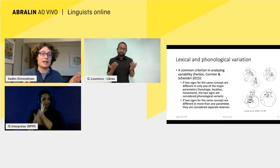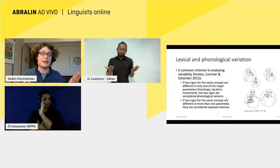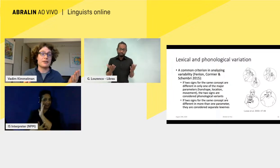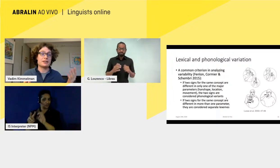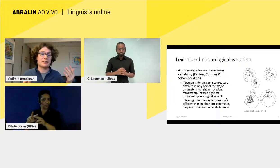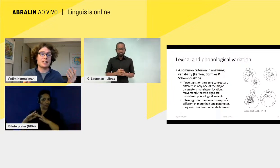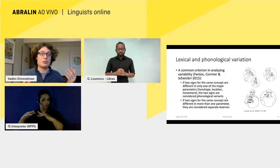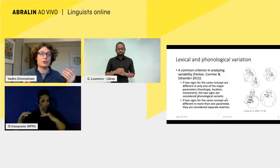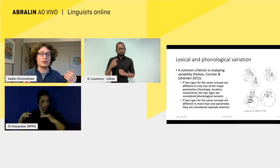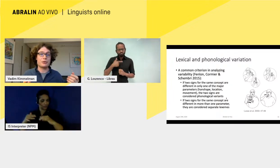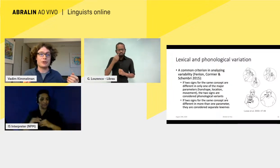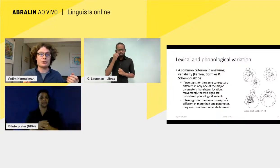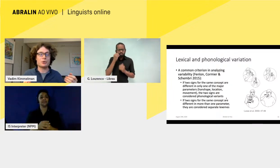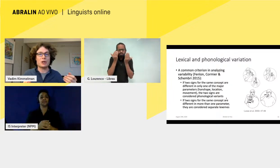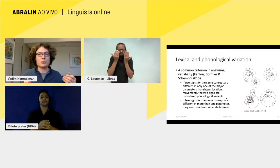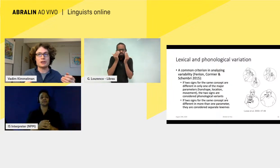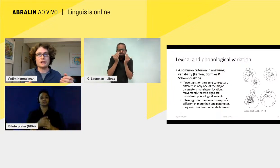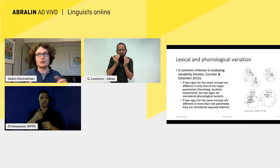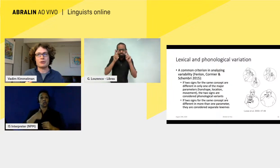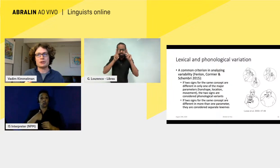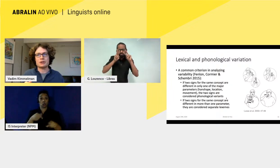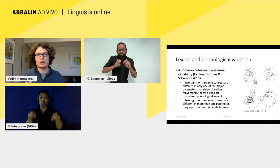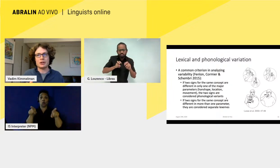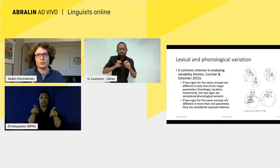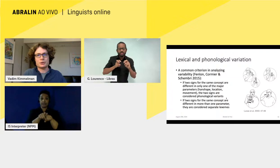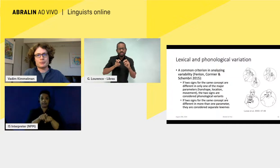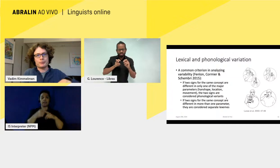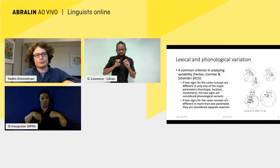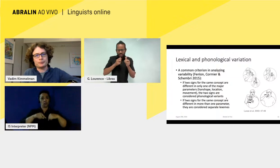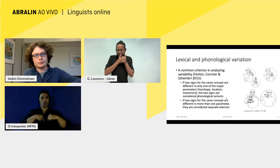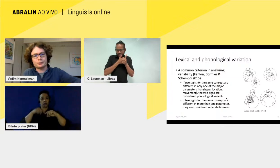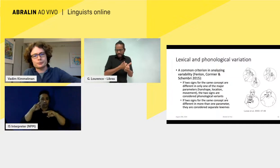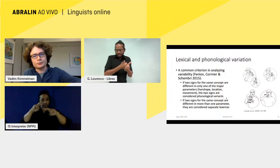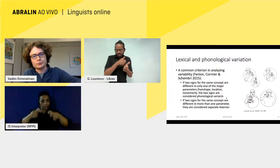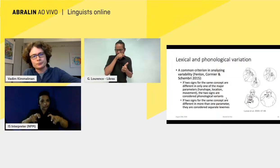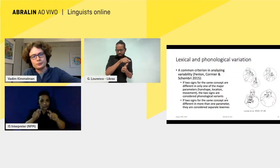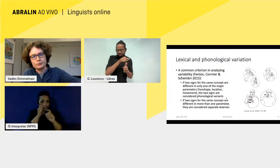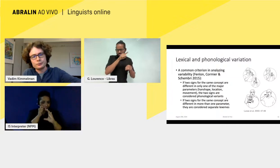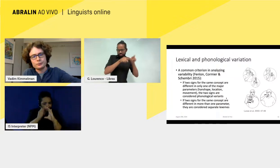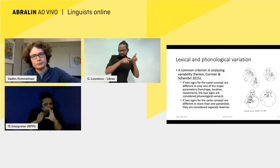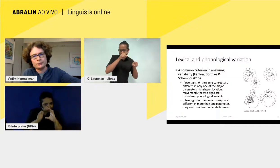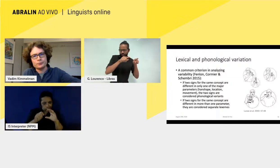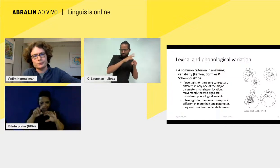to apply the same criterion to our data in Russian Sign Language.